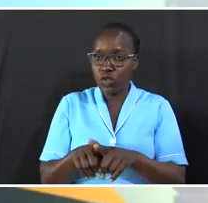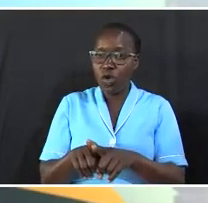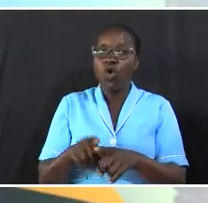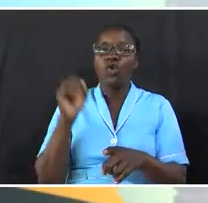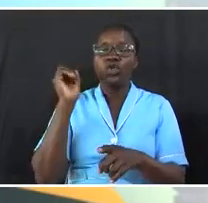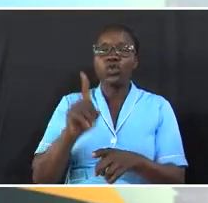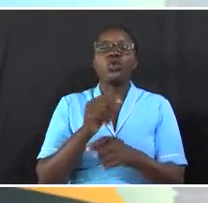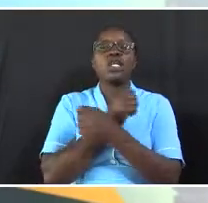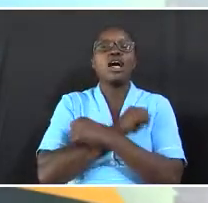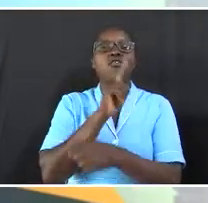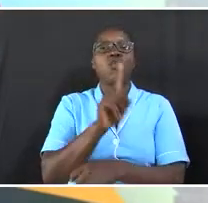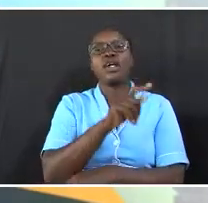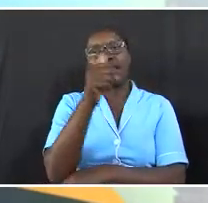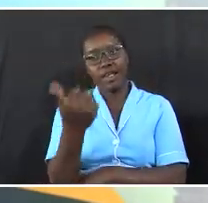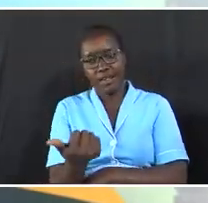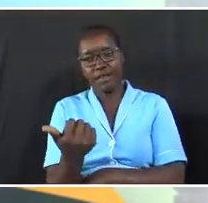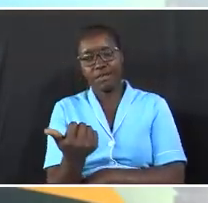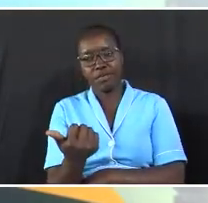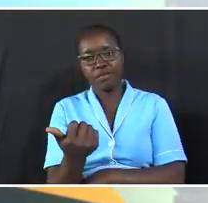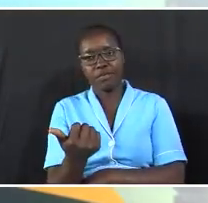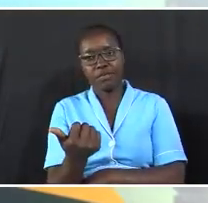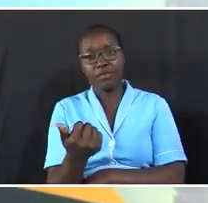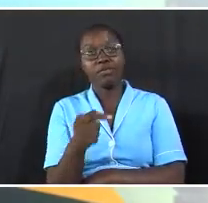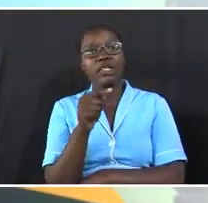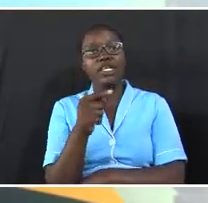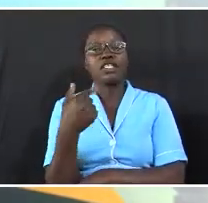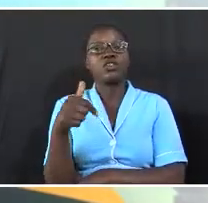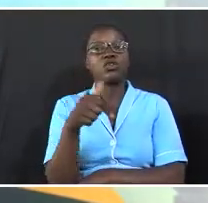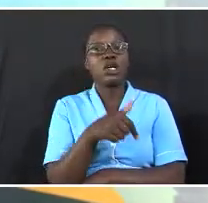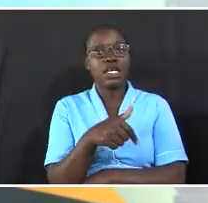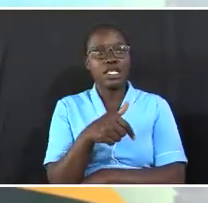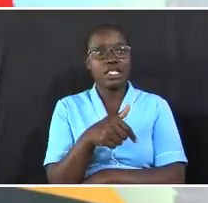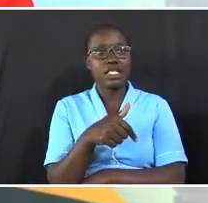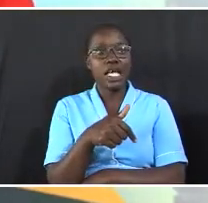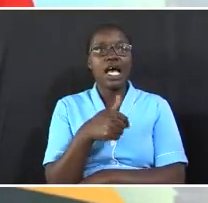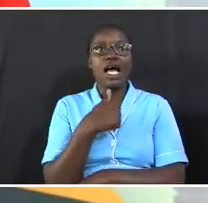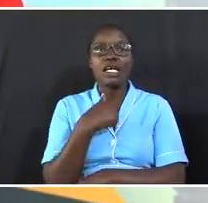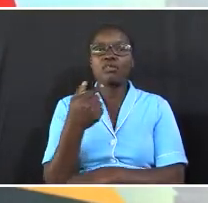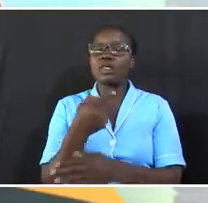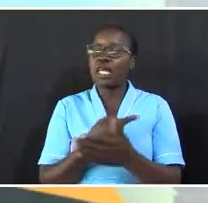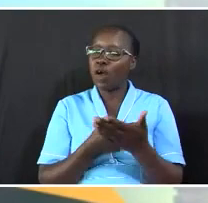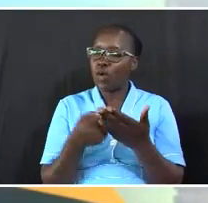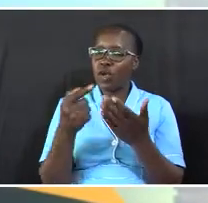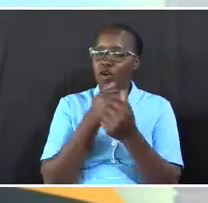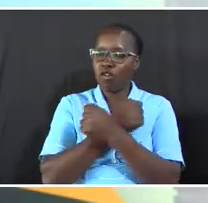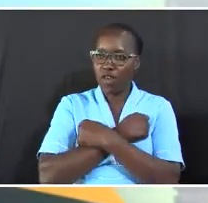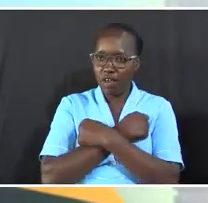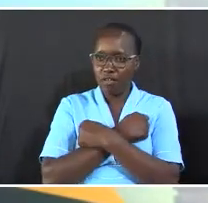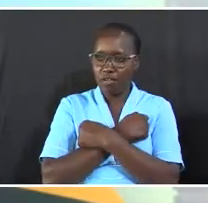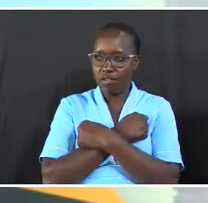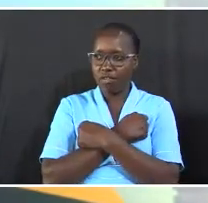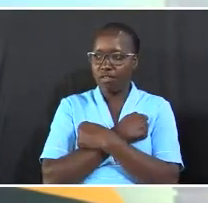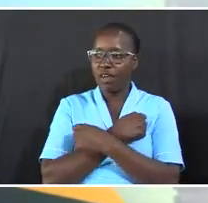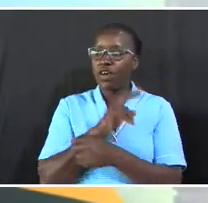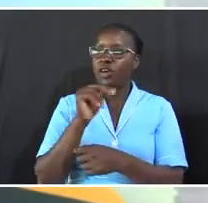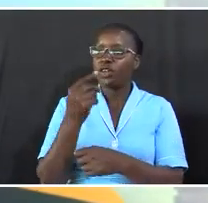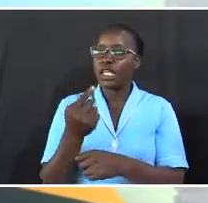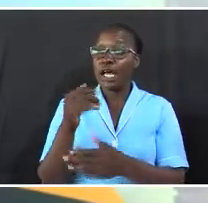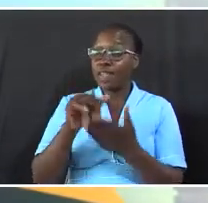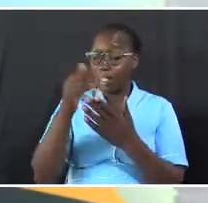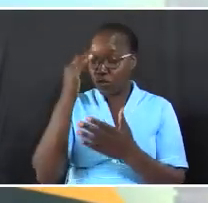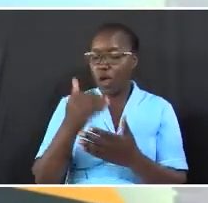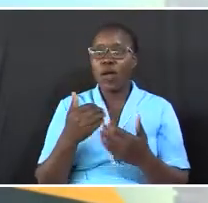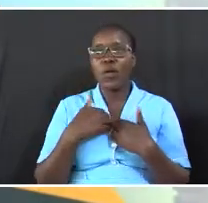to love one another. This to us has been a week of love. No wonder we are